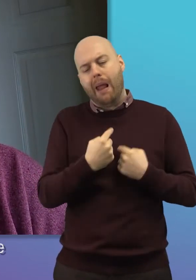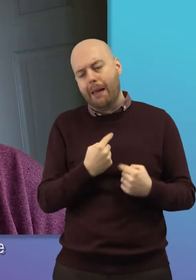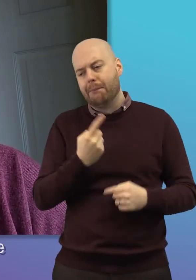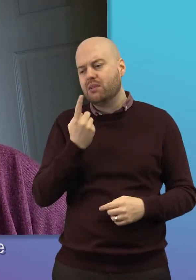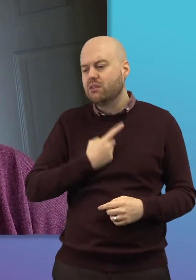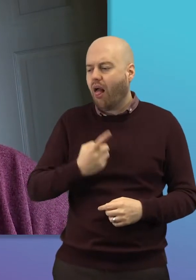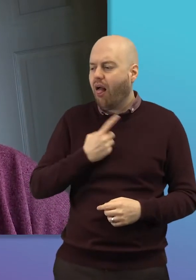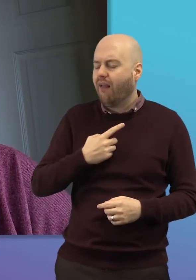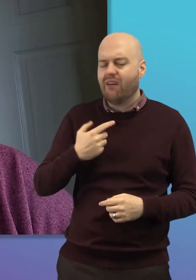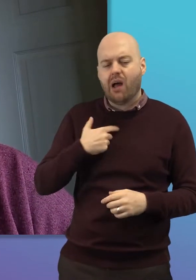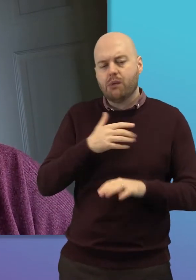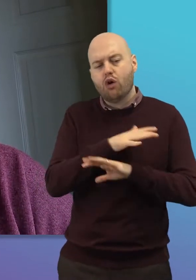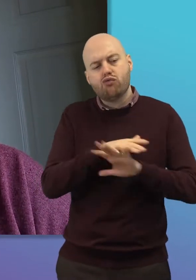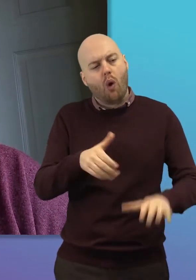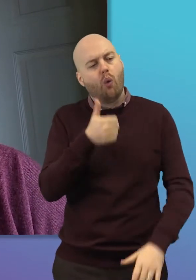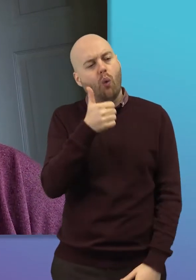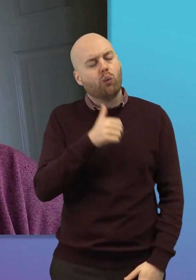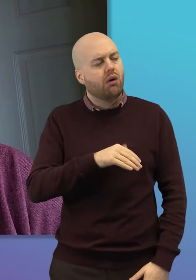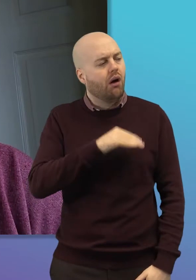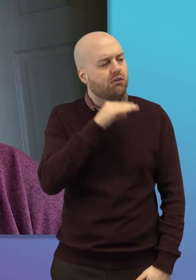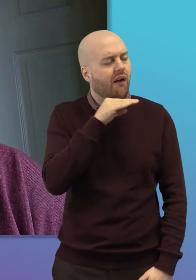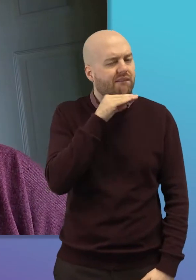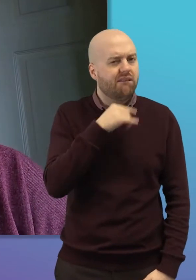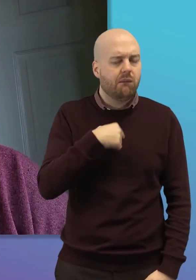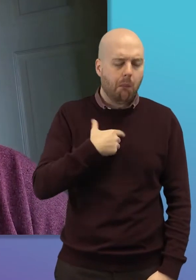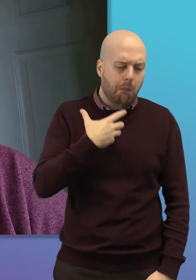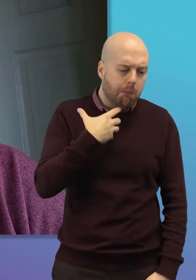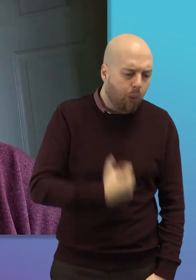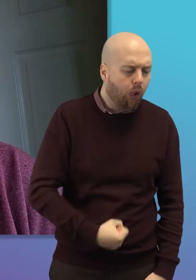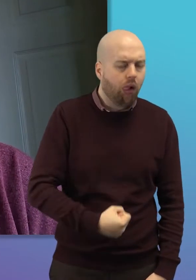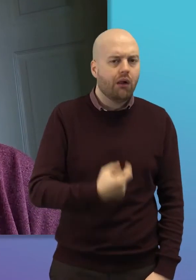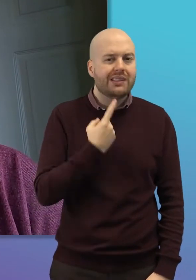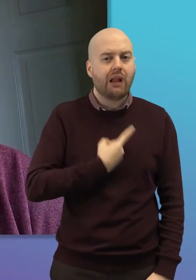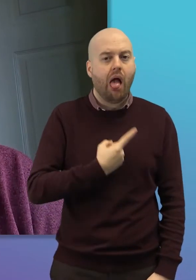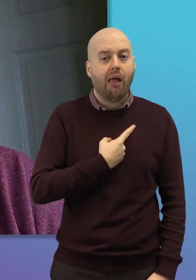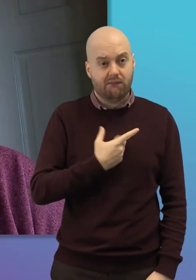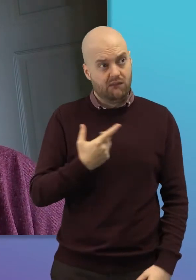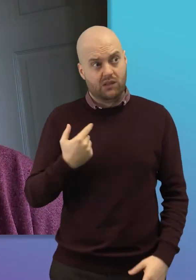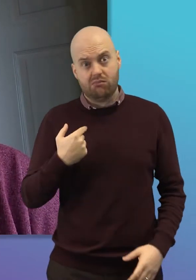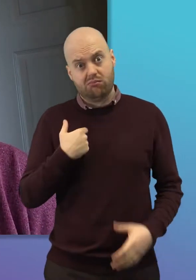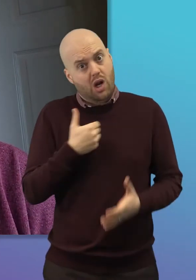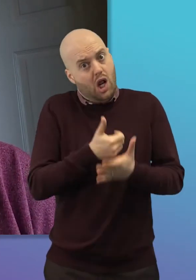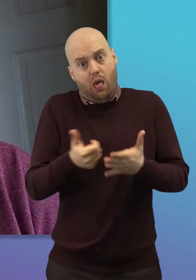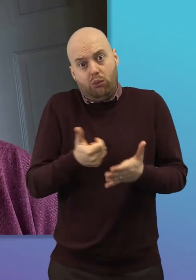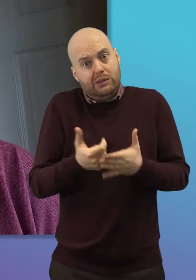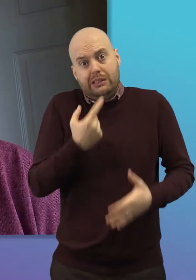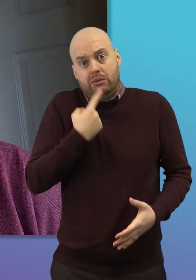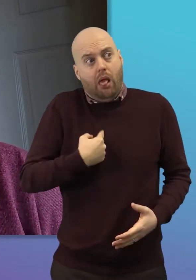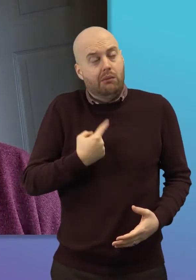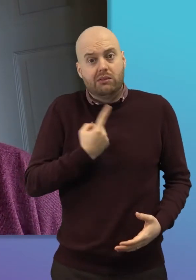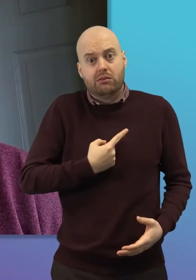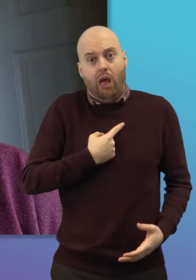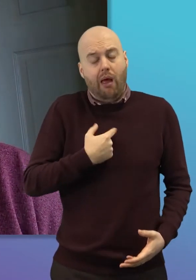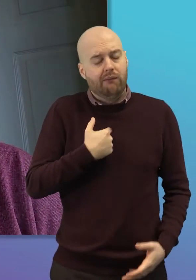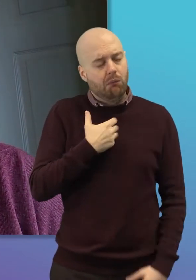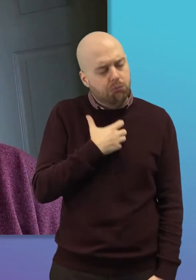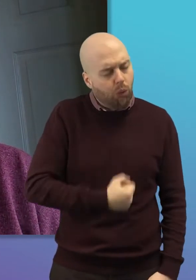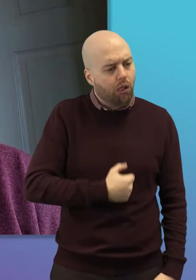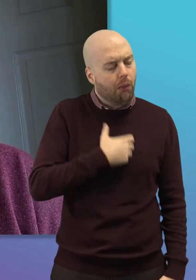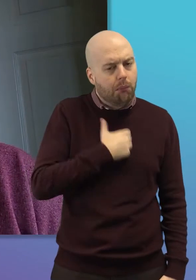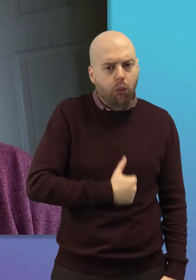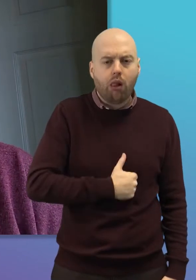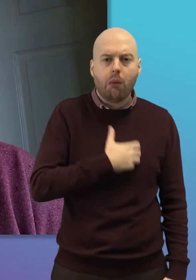enough, and maybe all too often end up talking harshly to ourselves. I know I do it. But this self-criticism and